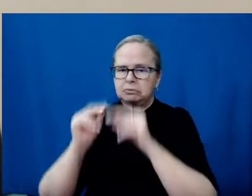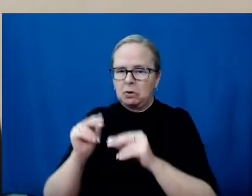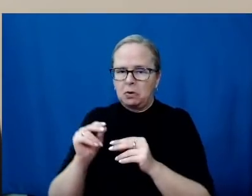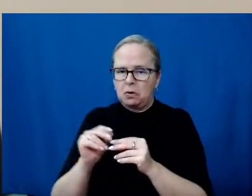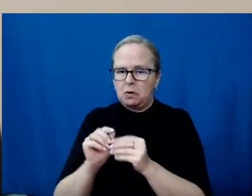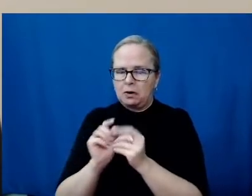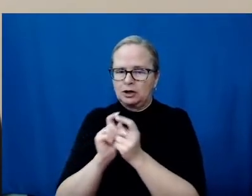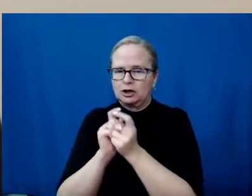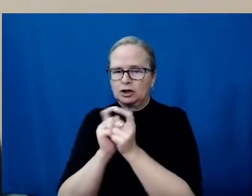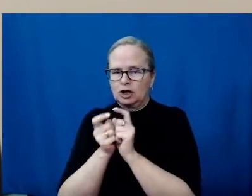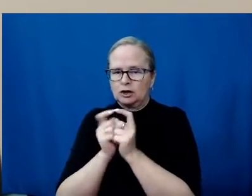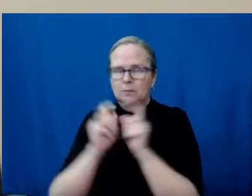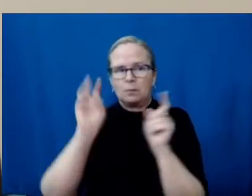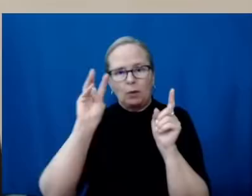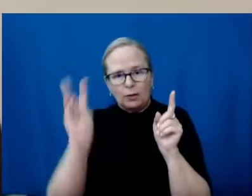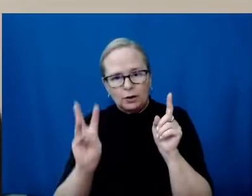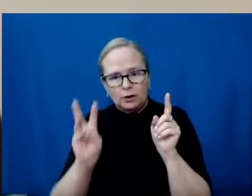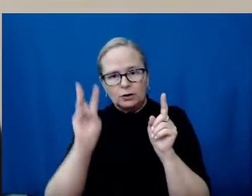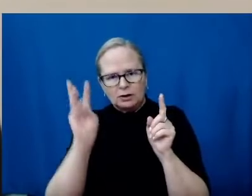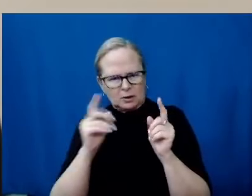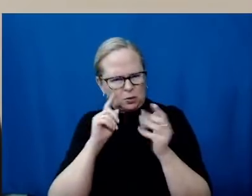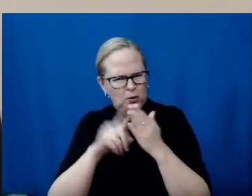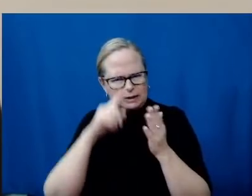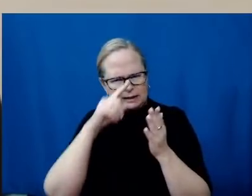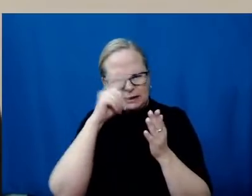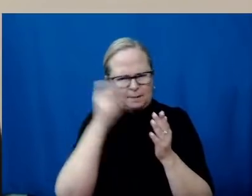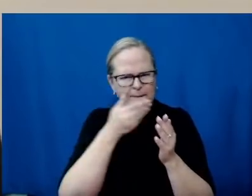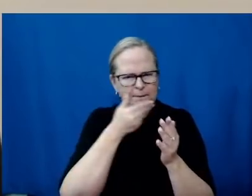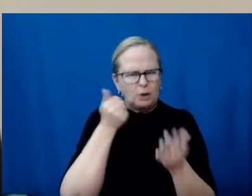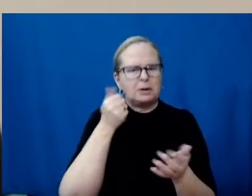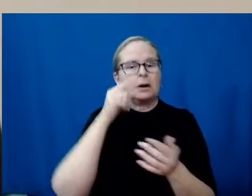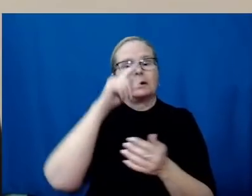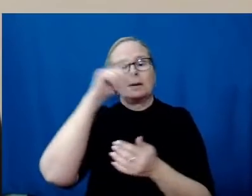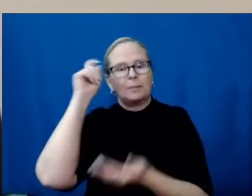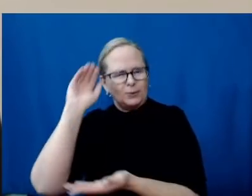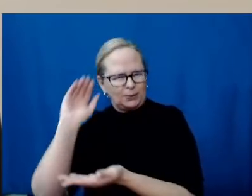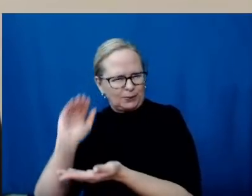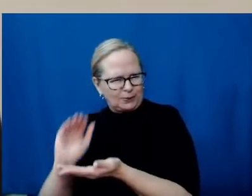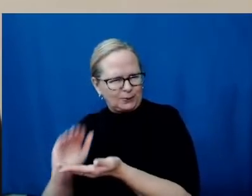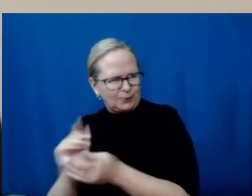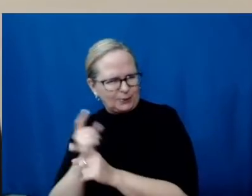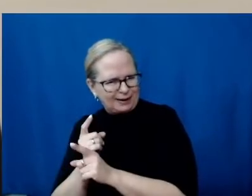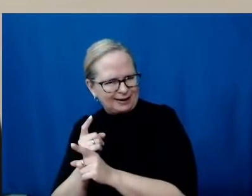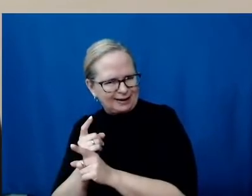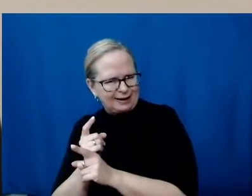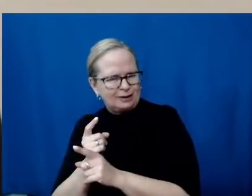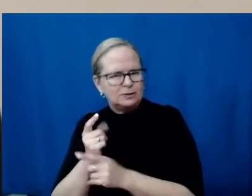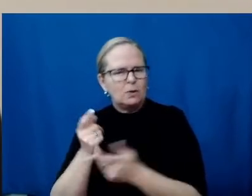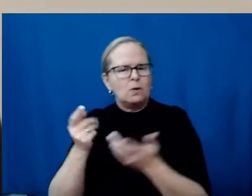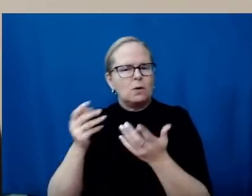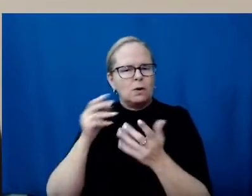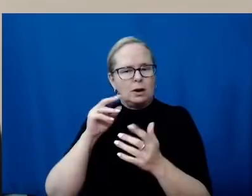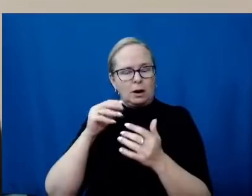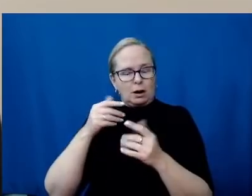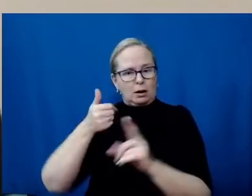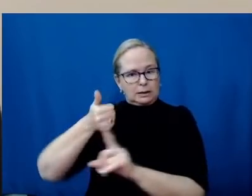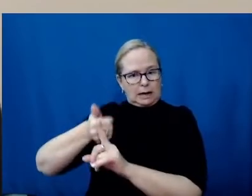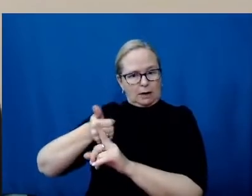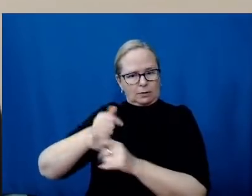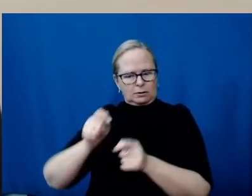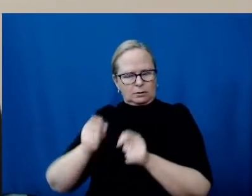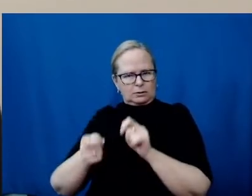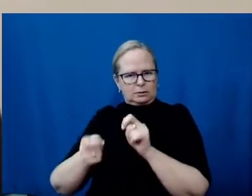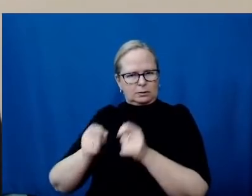enough that the change in the weather, so better season, summer season, can drop it down. So it goes down